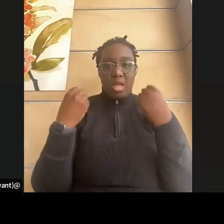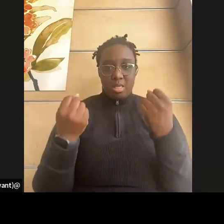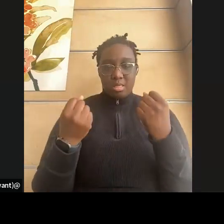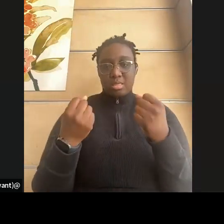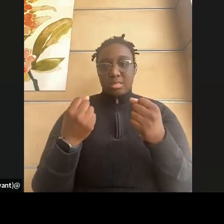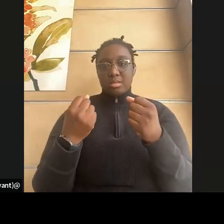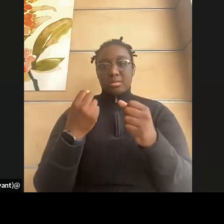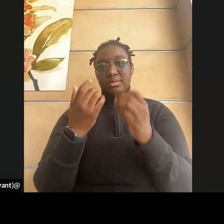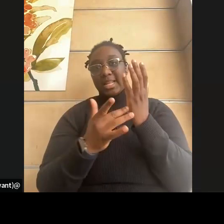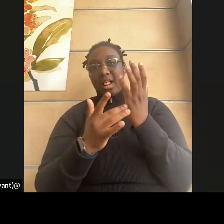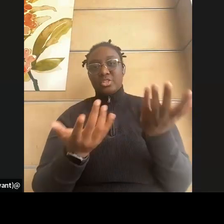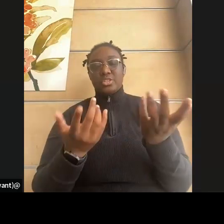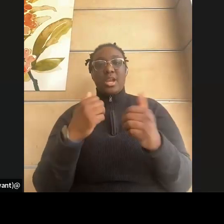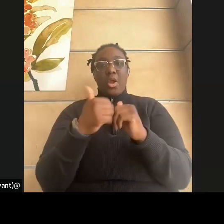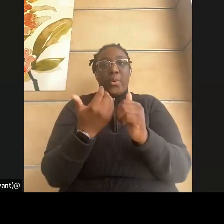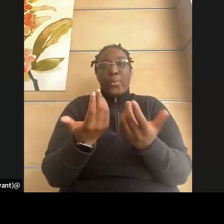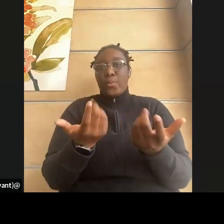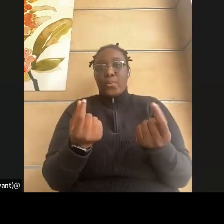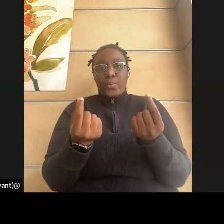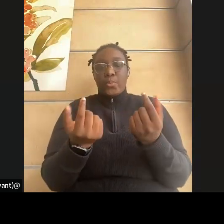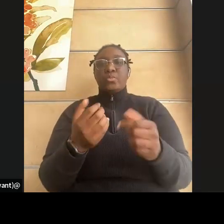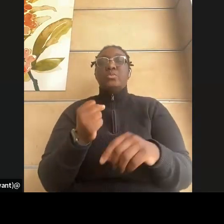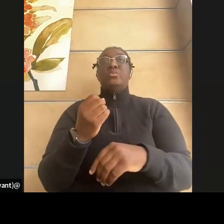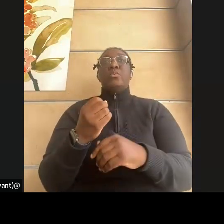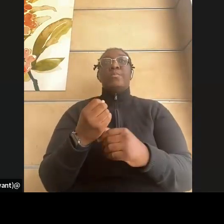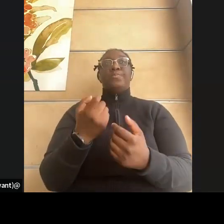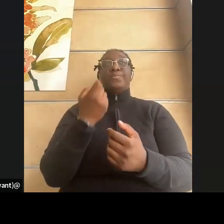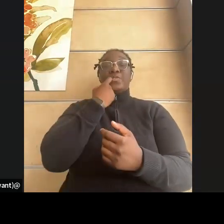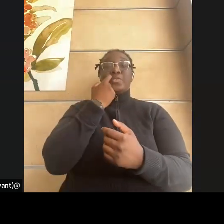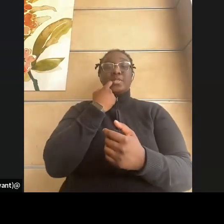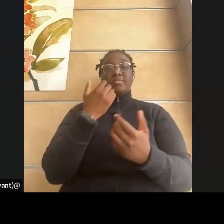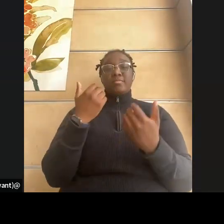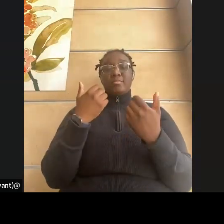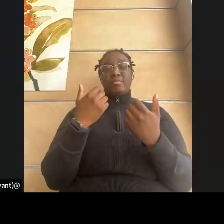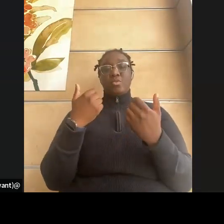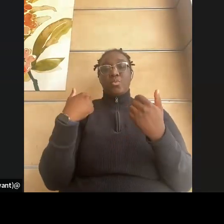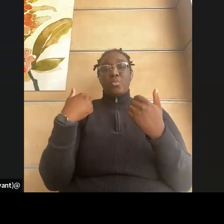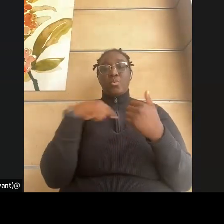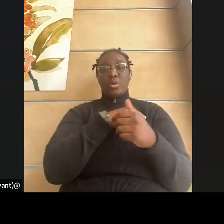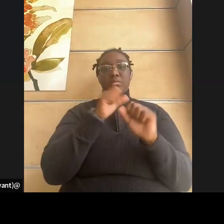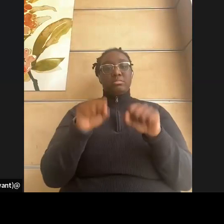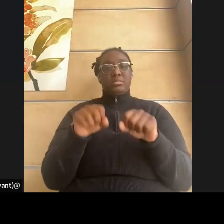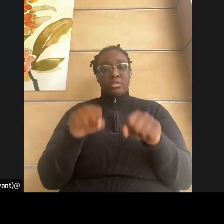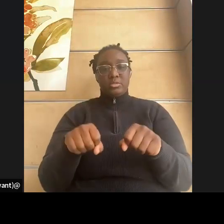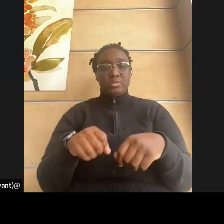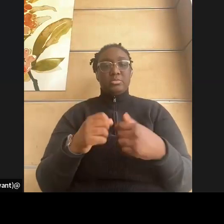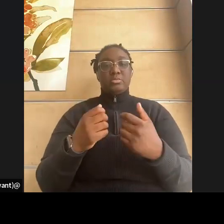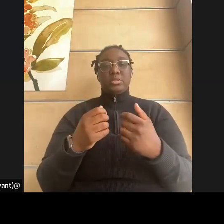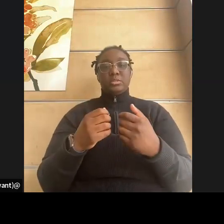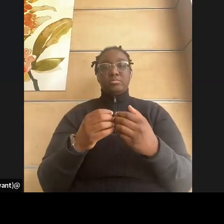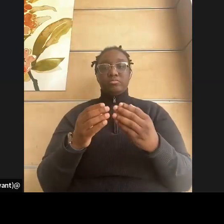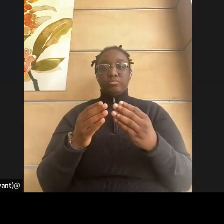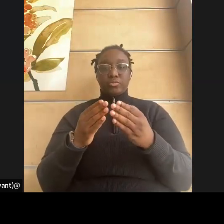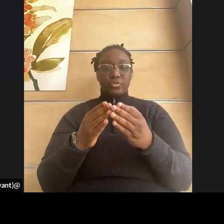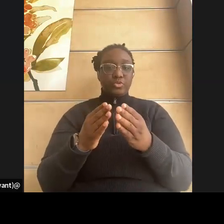Some successes that we've seen recently, there have been some internet expansions along the towns that are close to